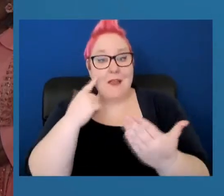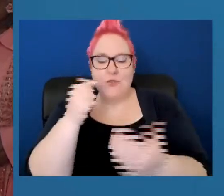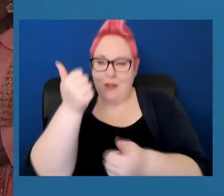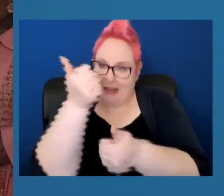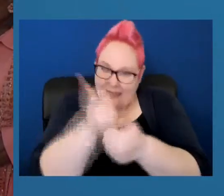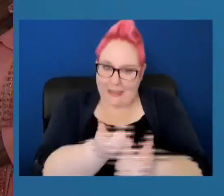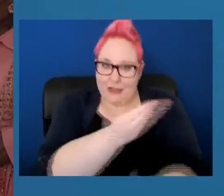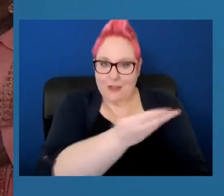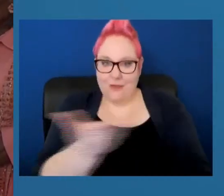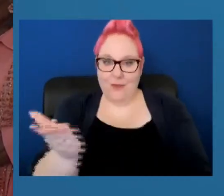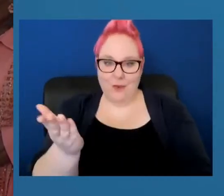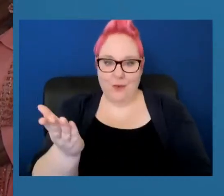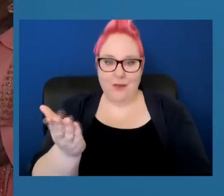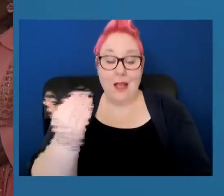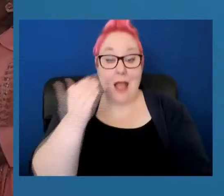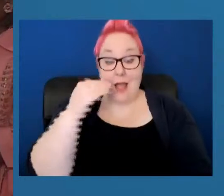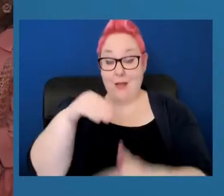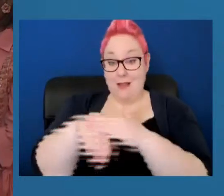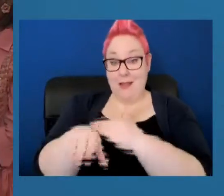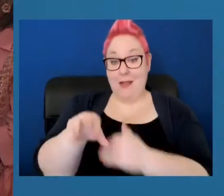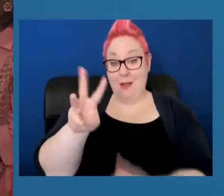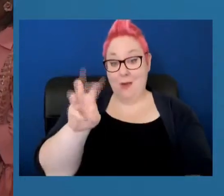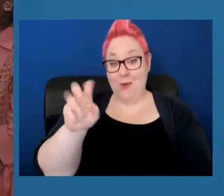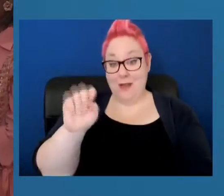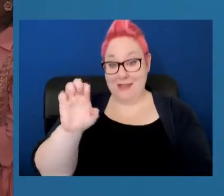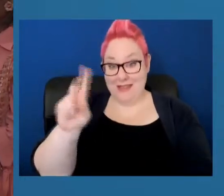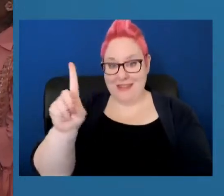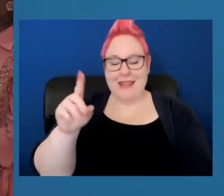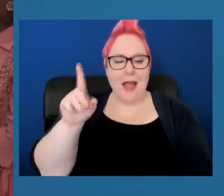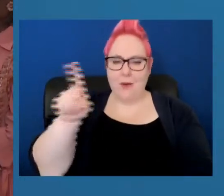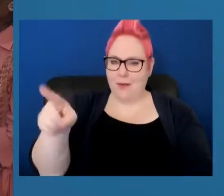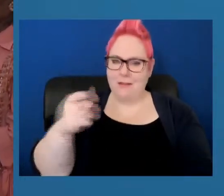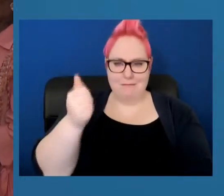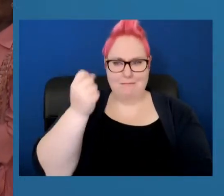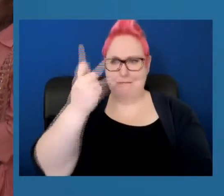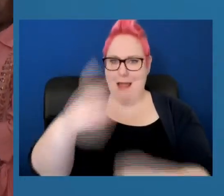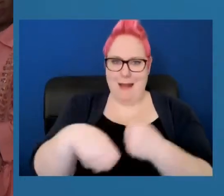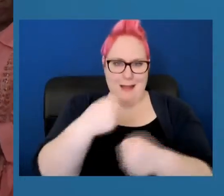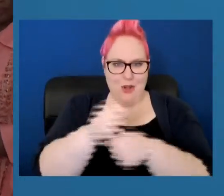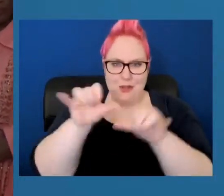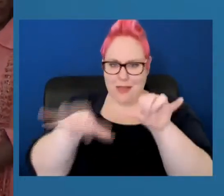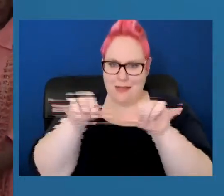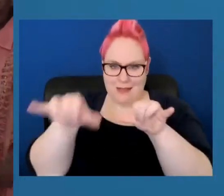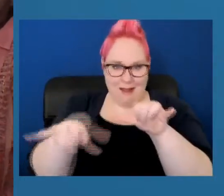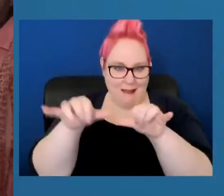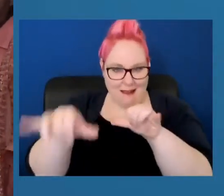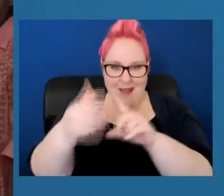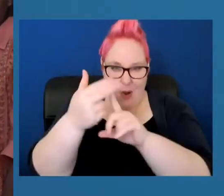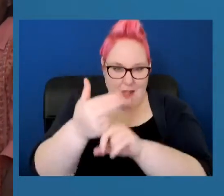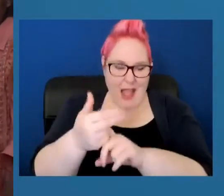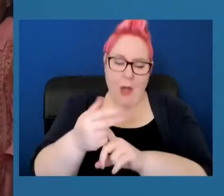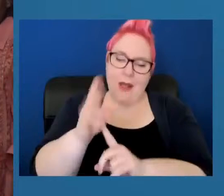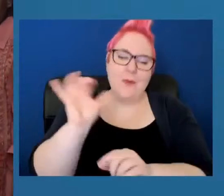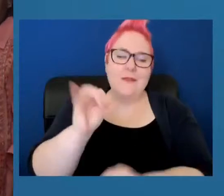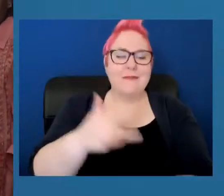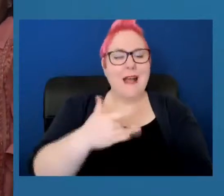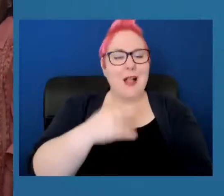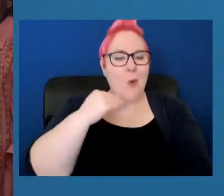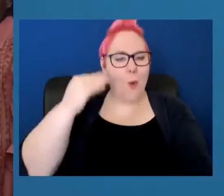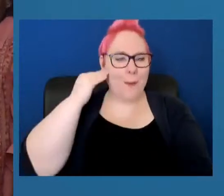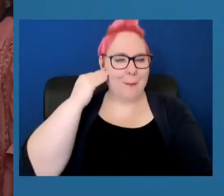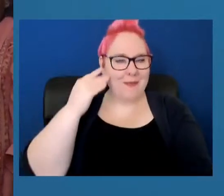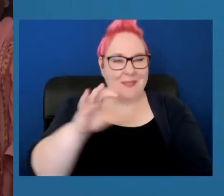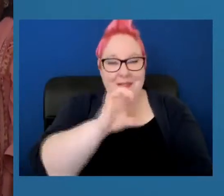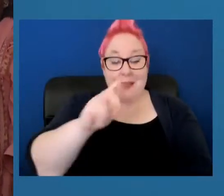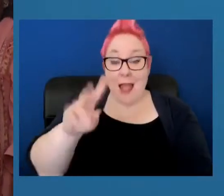I walked into Weston yesterday, where I used to stay for many years as lieutenant governor. It was a homecoming. I knew all their names. I asked